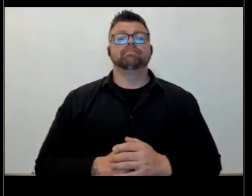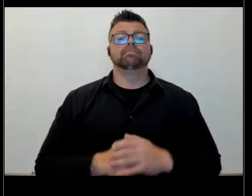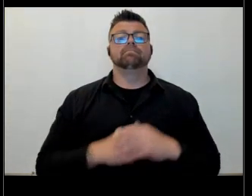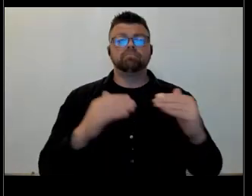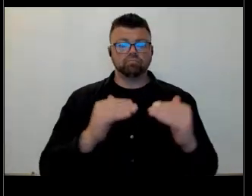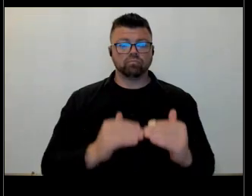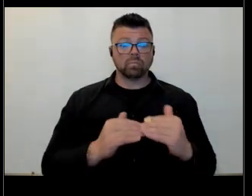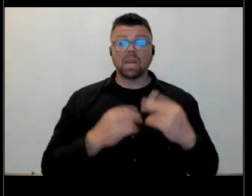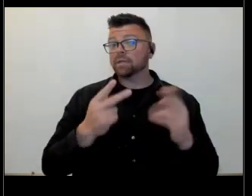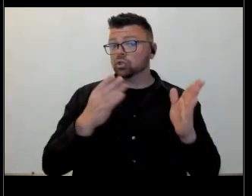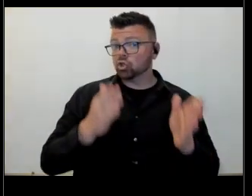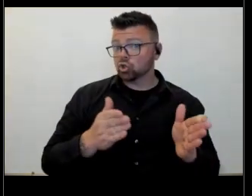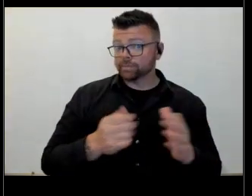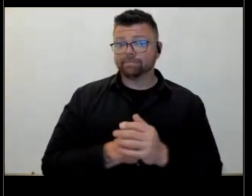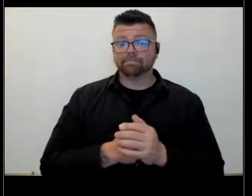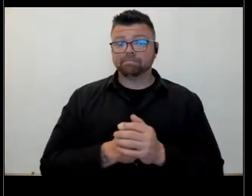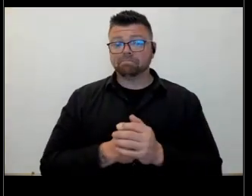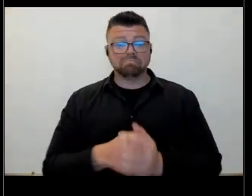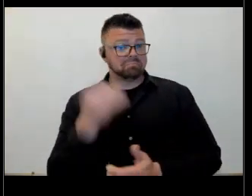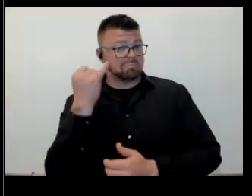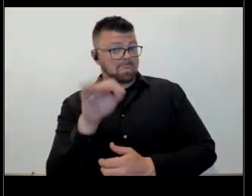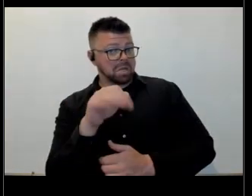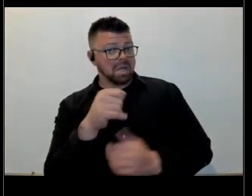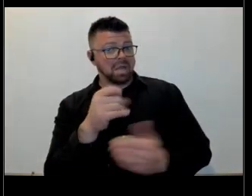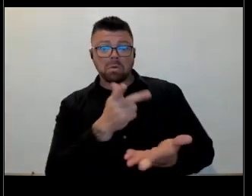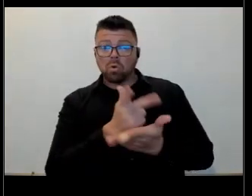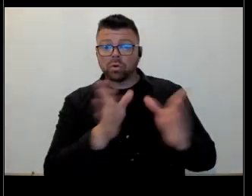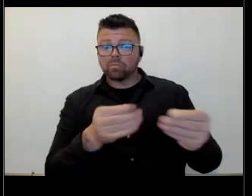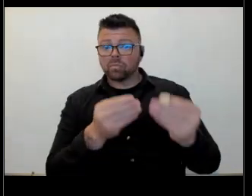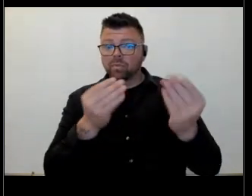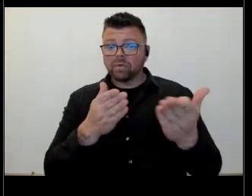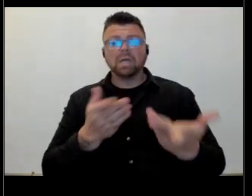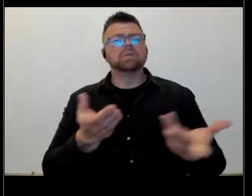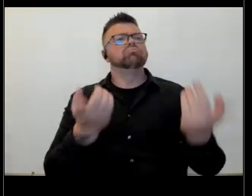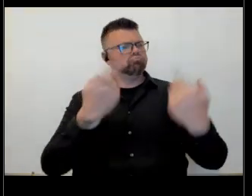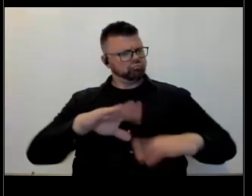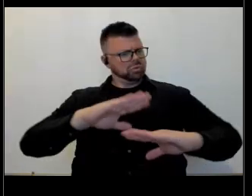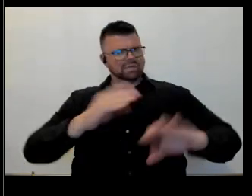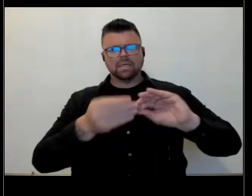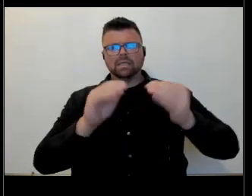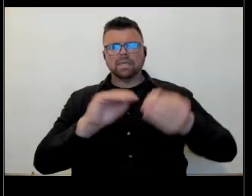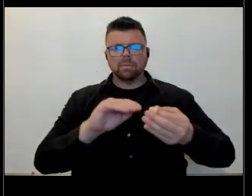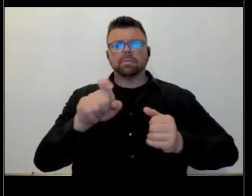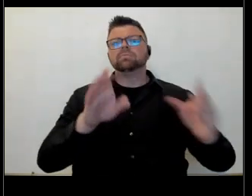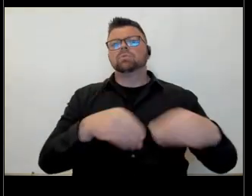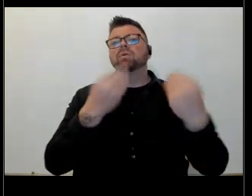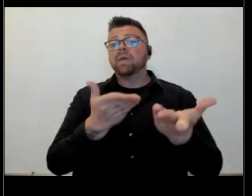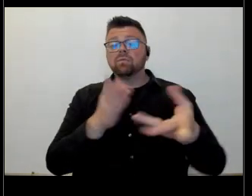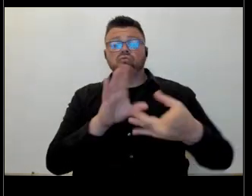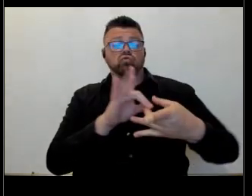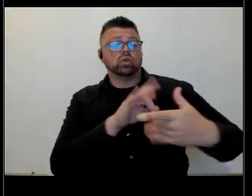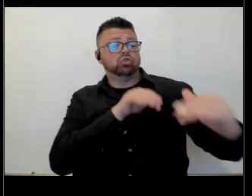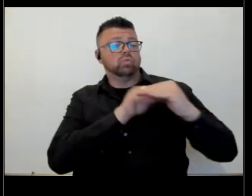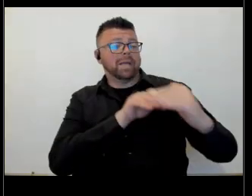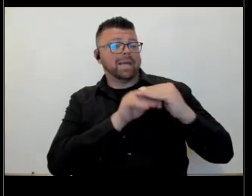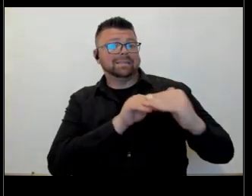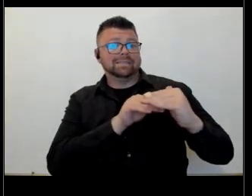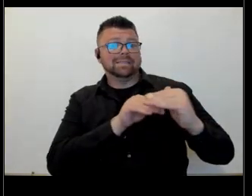For visitors, if parking is provided, a sufficient number must be provided for access to grade